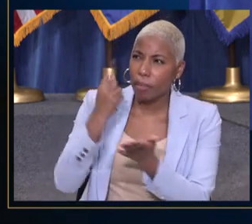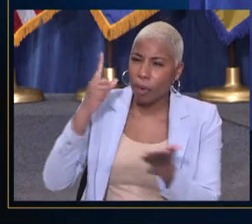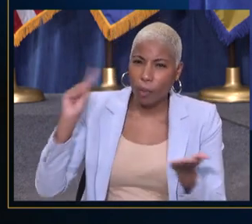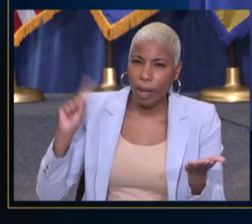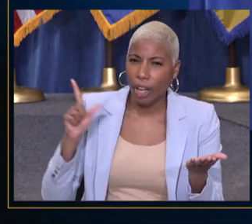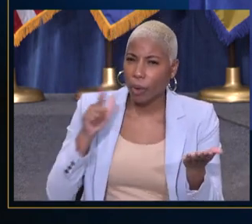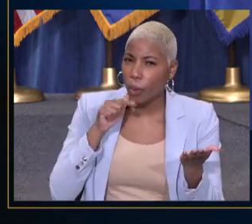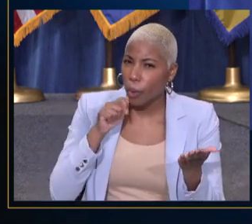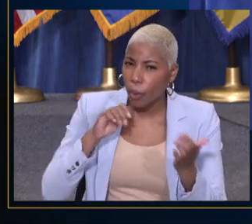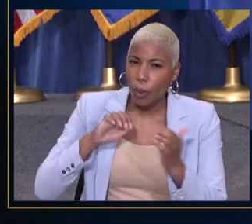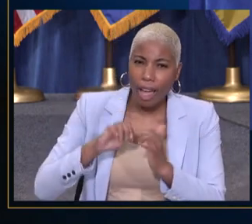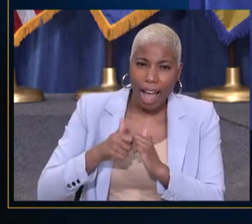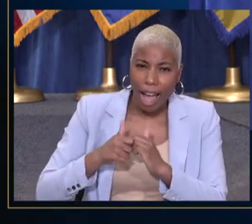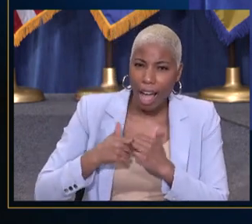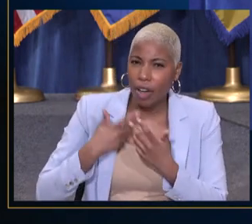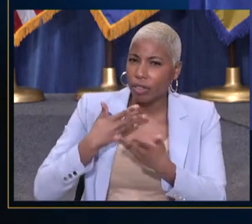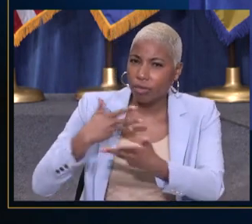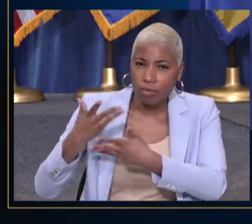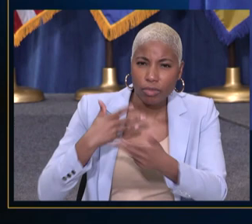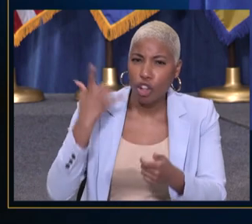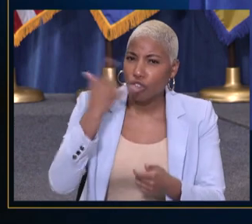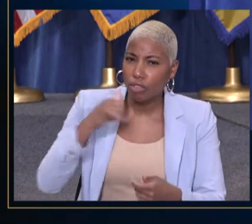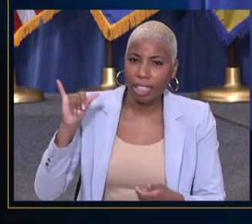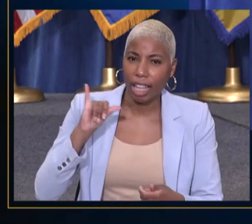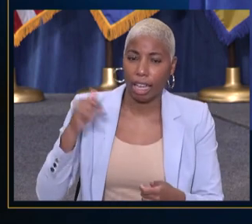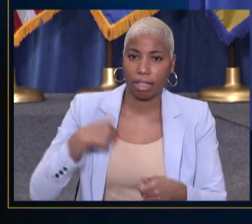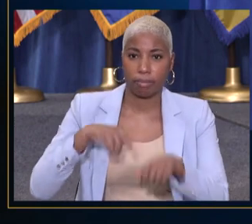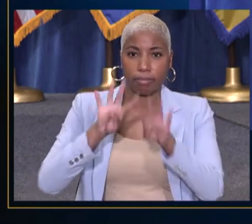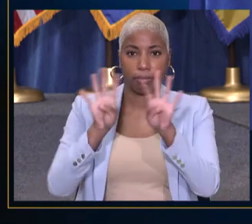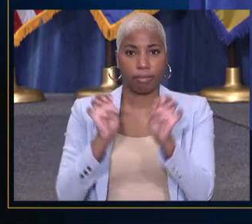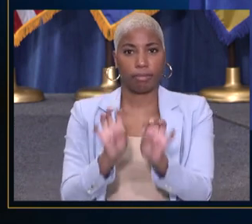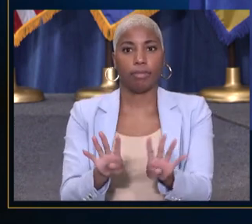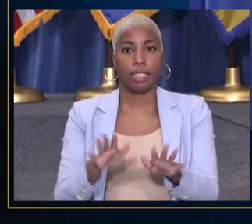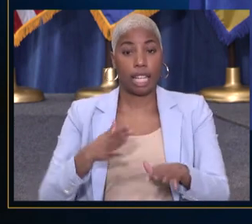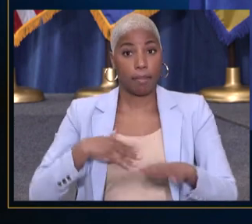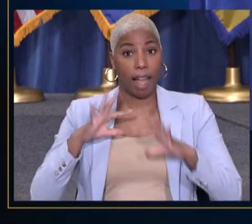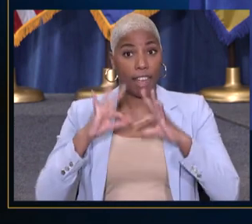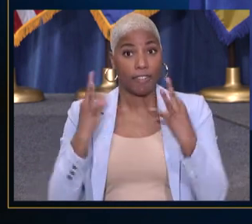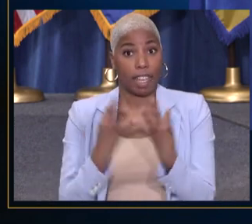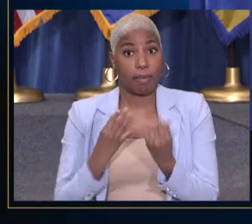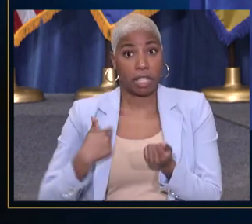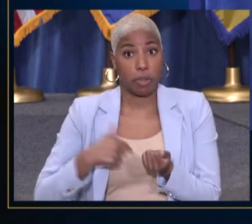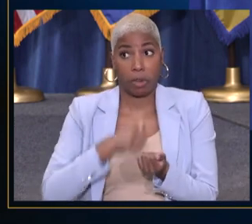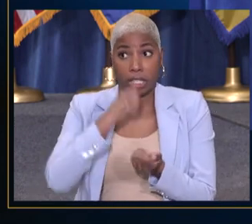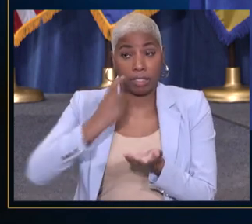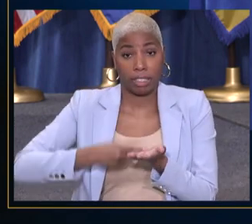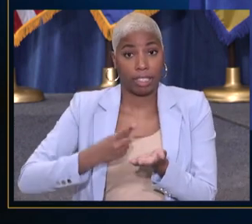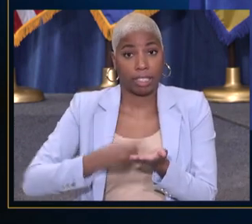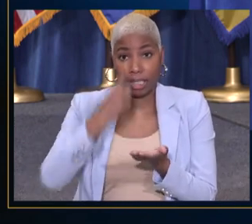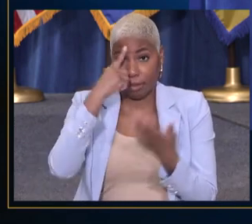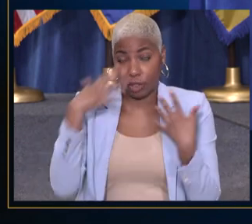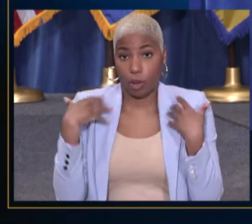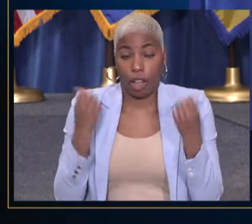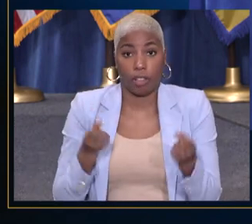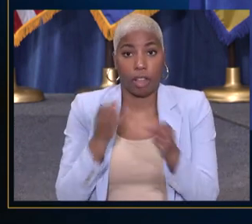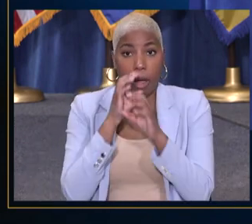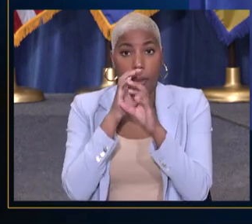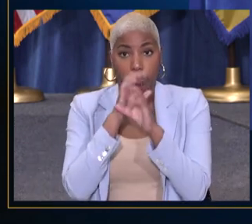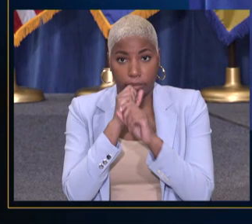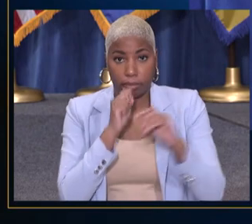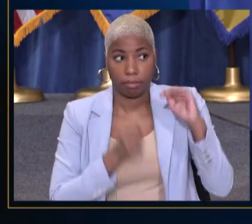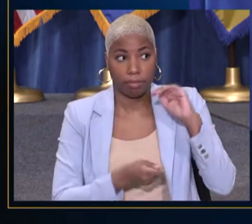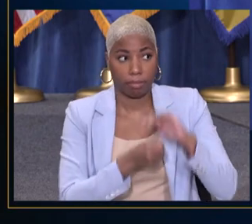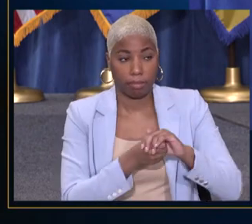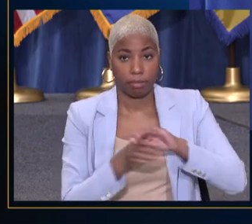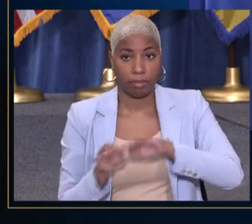you go, and how do you have these conversations? Because in my family, we didn't really discuss it. It was very much so, you know, we keep our